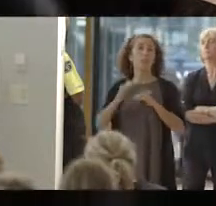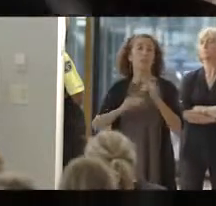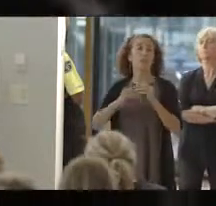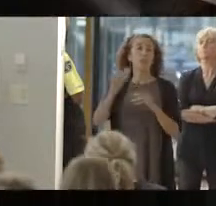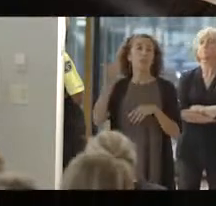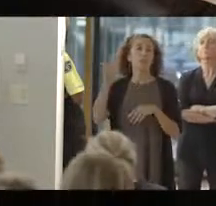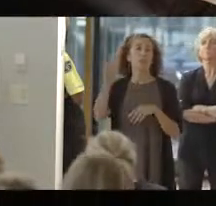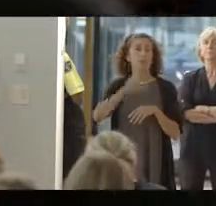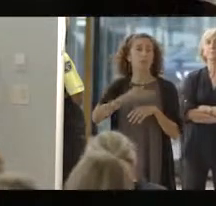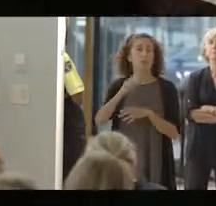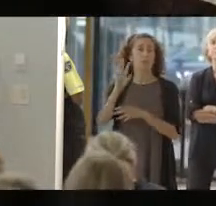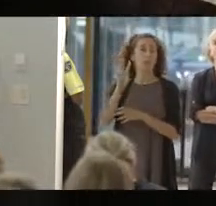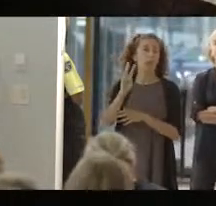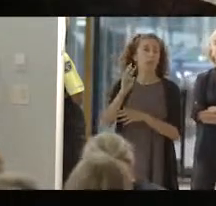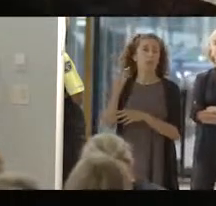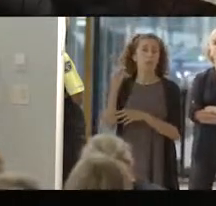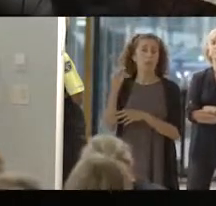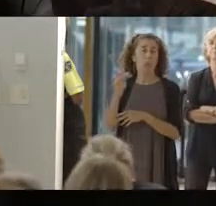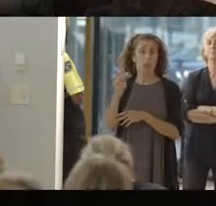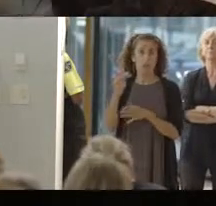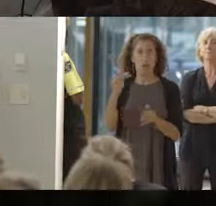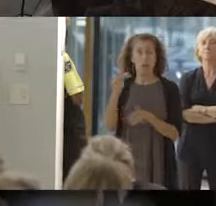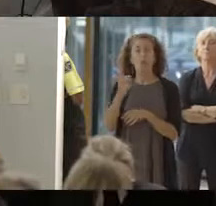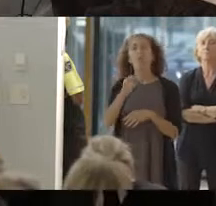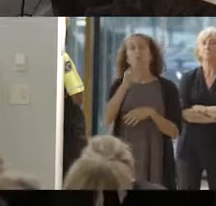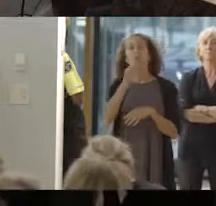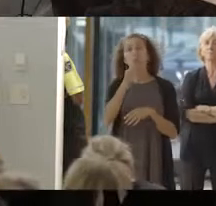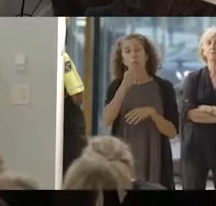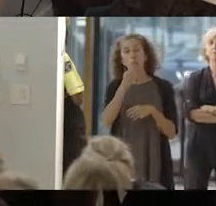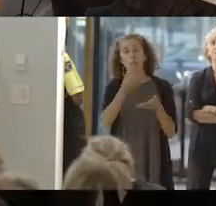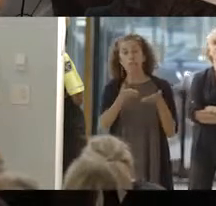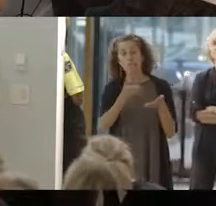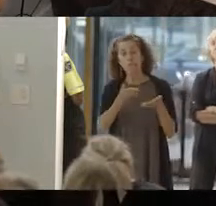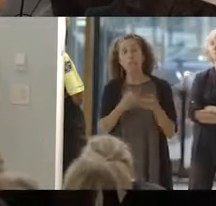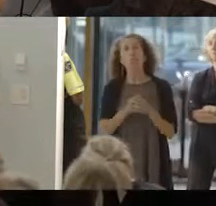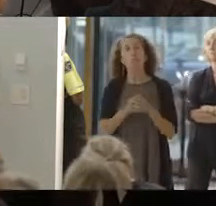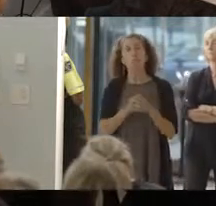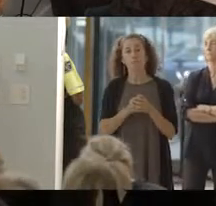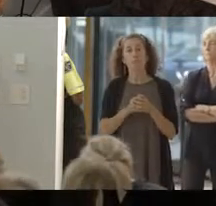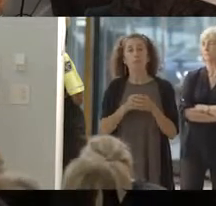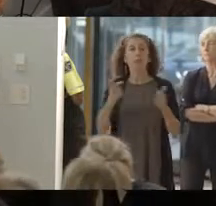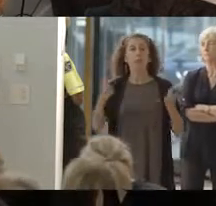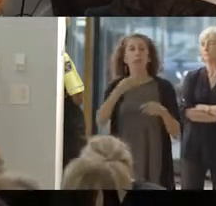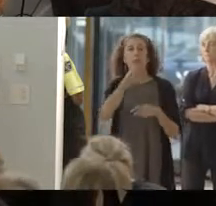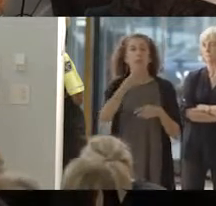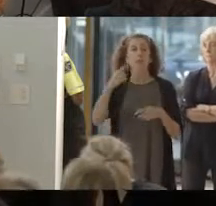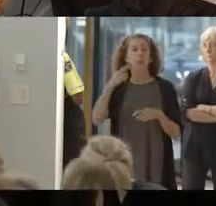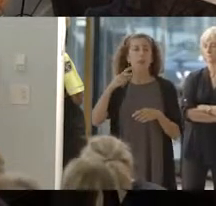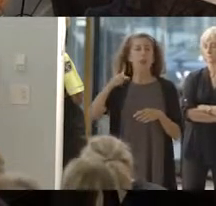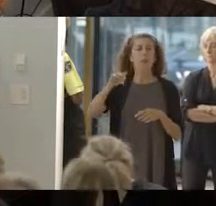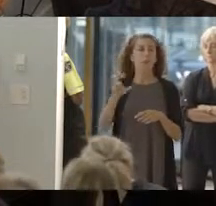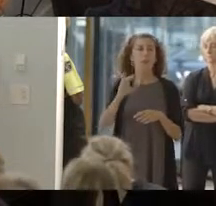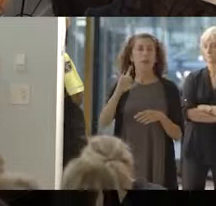Garden. We'd be able to maintain the food and beverage, the PJ Clark's, Le District, et cetera, their outdoor